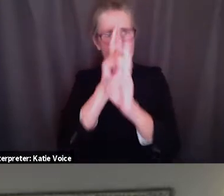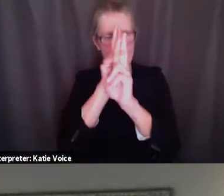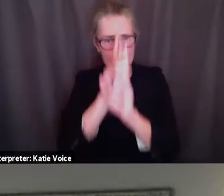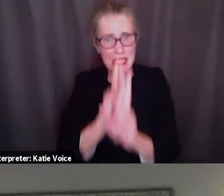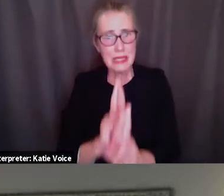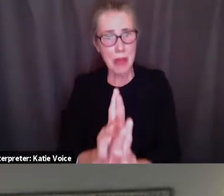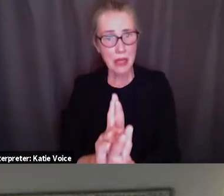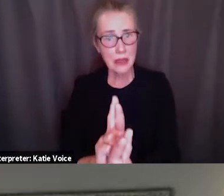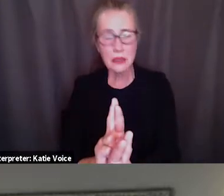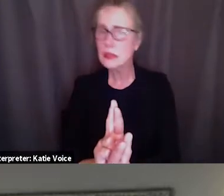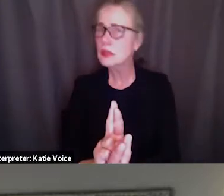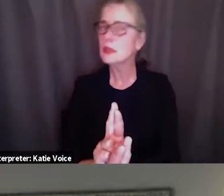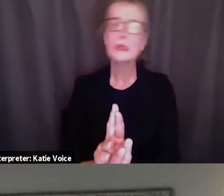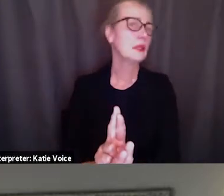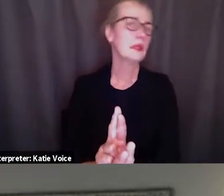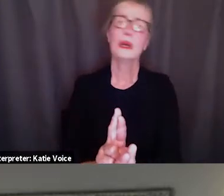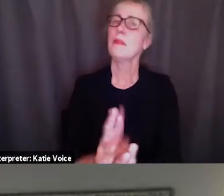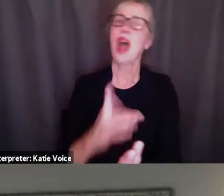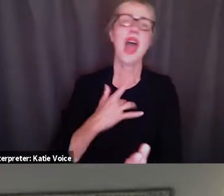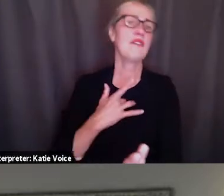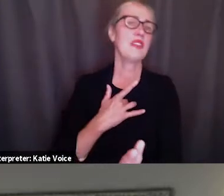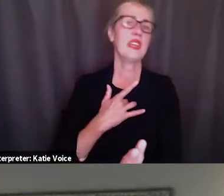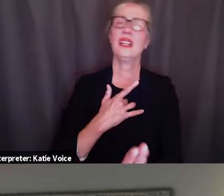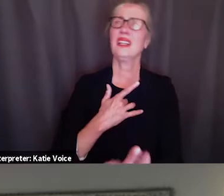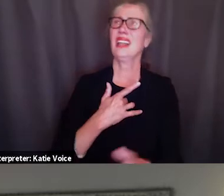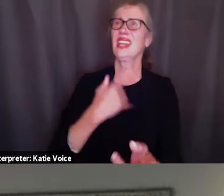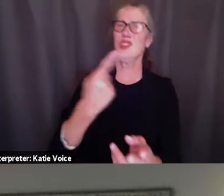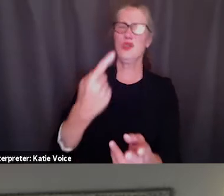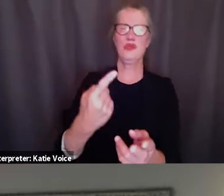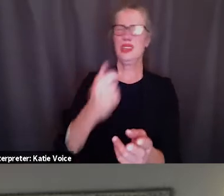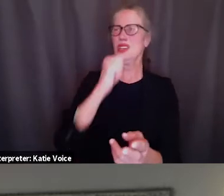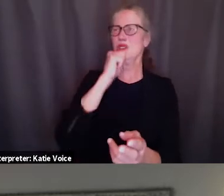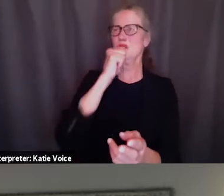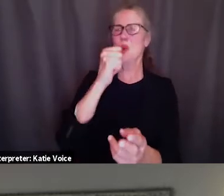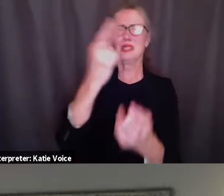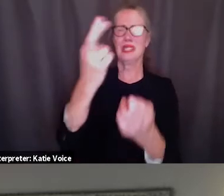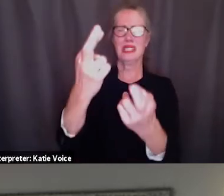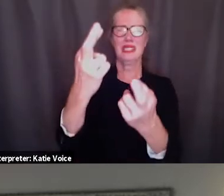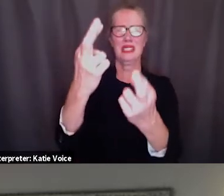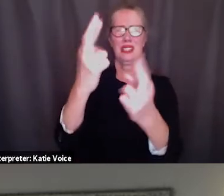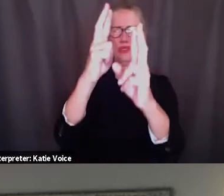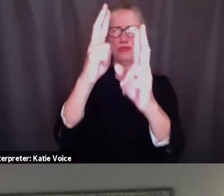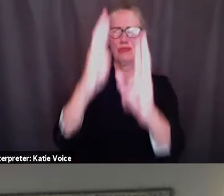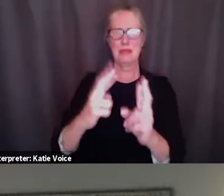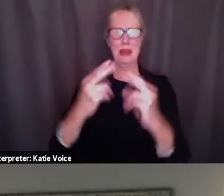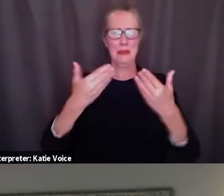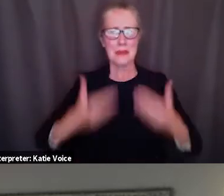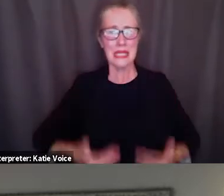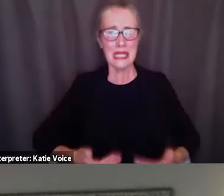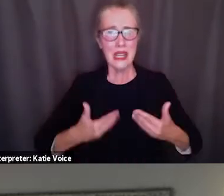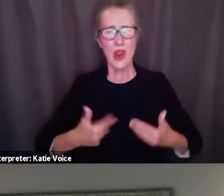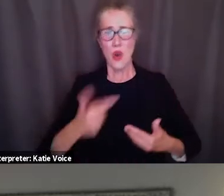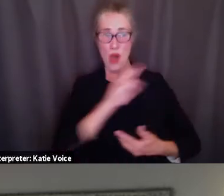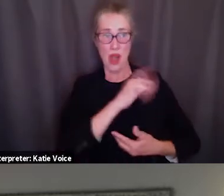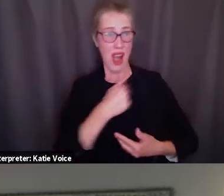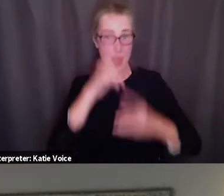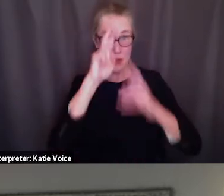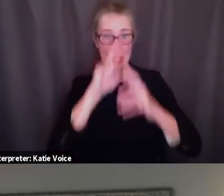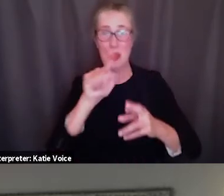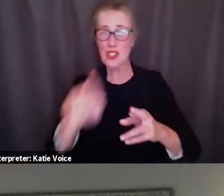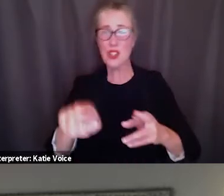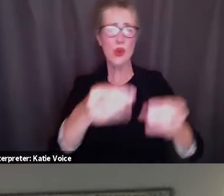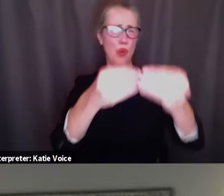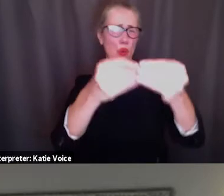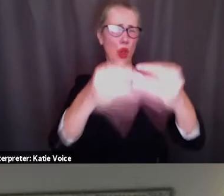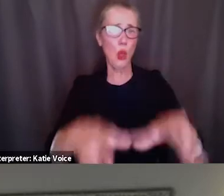will feel disrespected, or I will lose my respect for people when they have